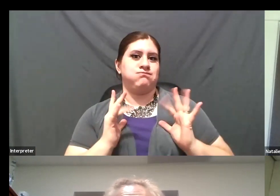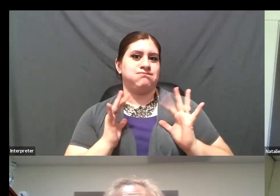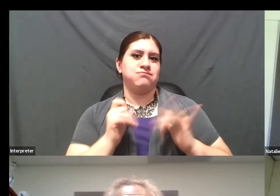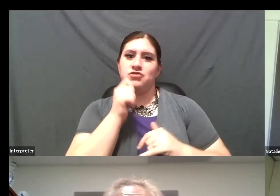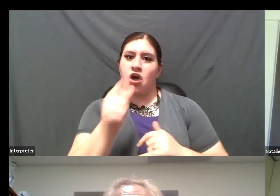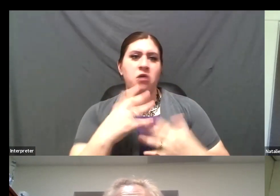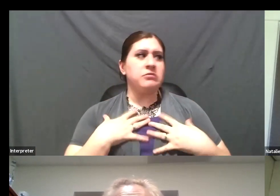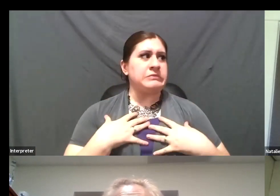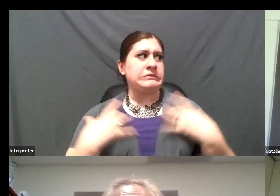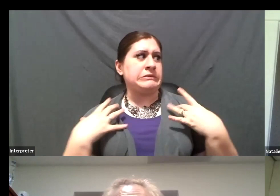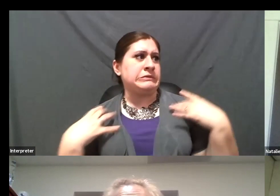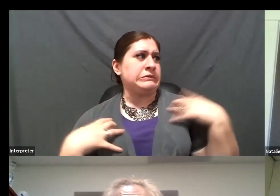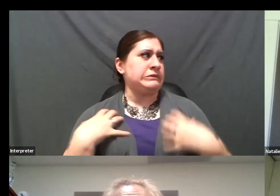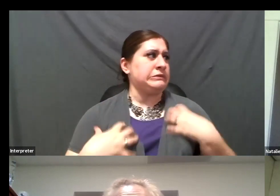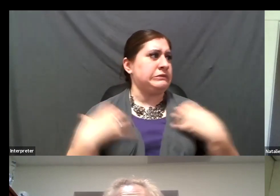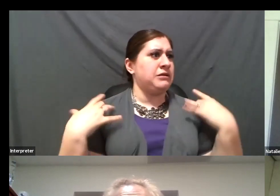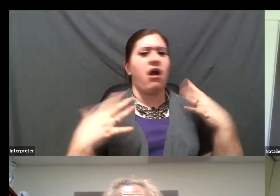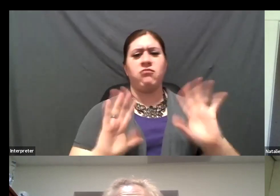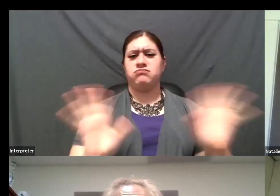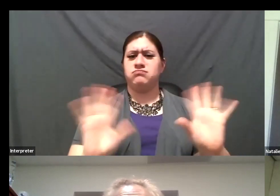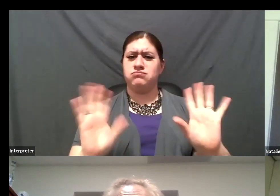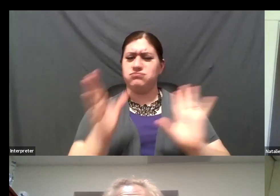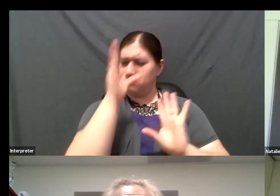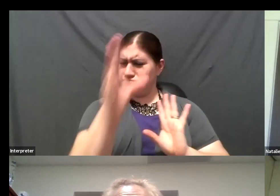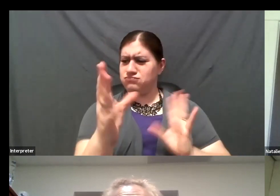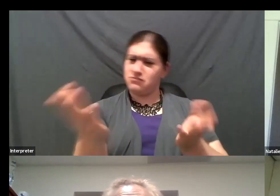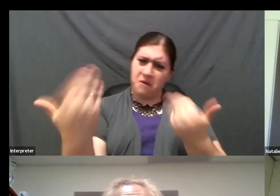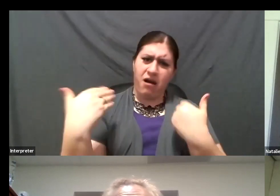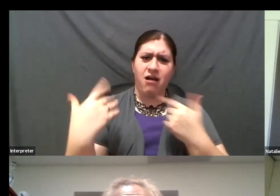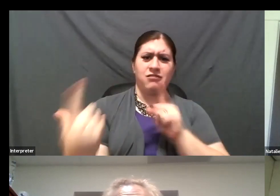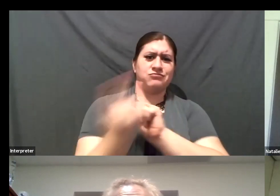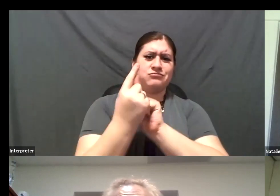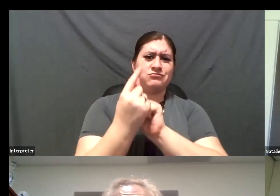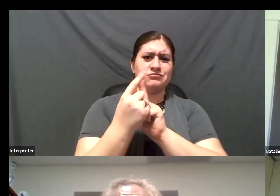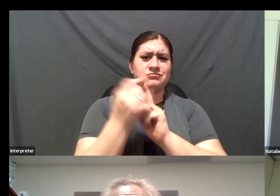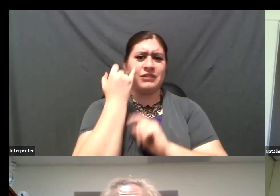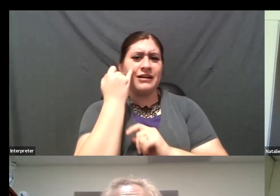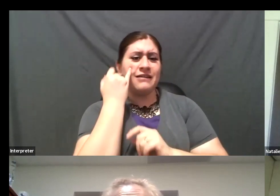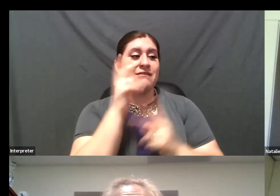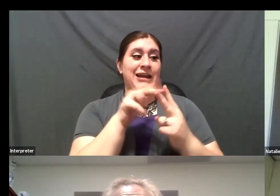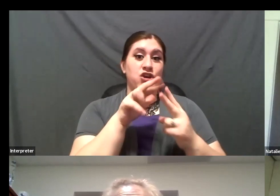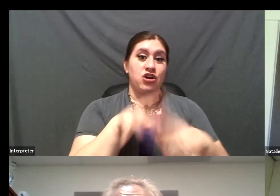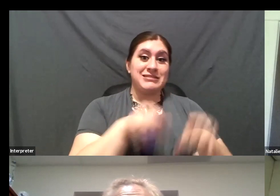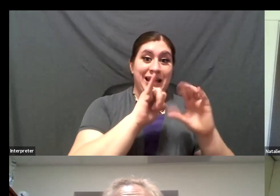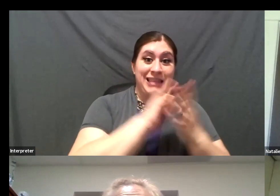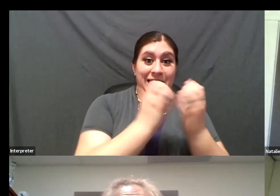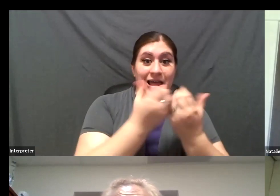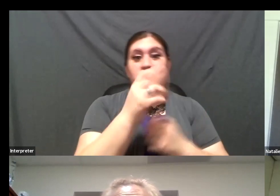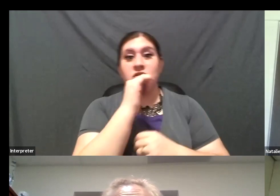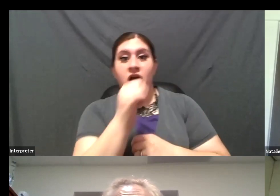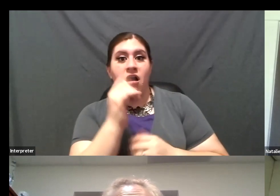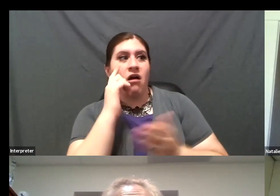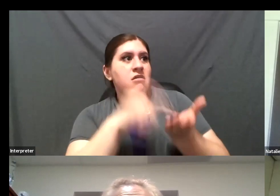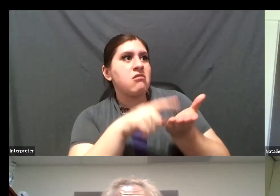all be in any way bashful about approaching anyone that you've either taken a course from or not. You can go to